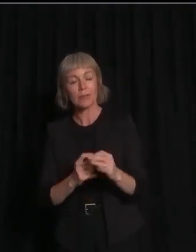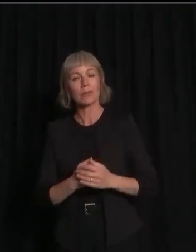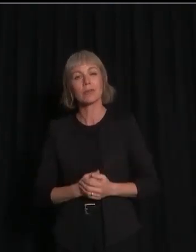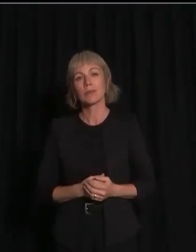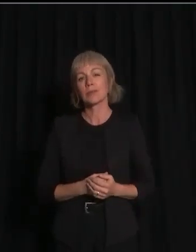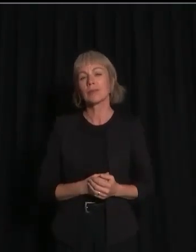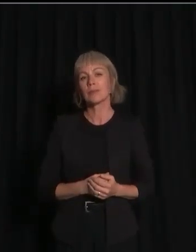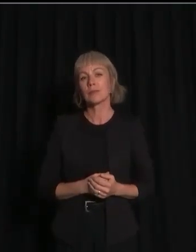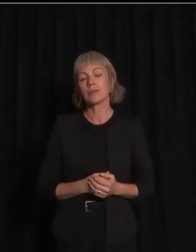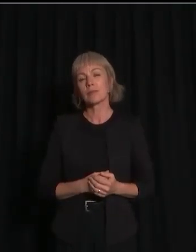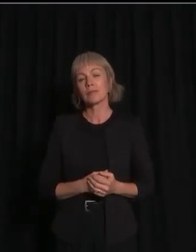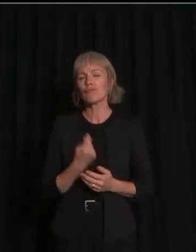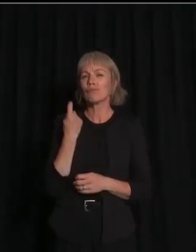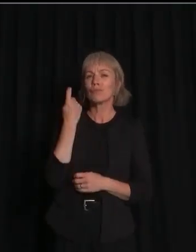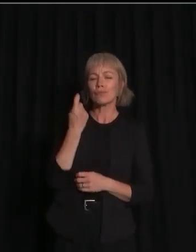to know,